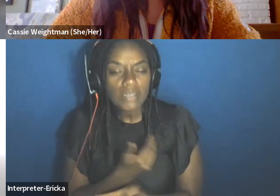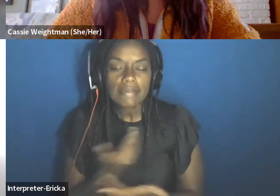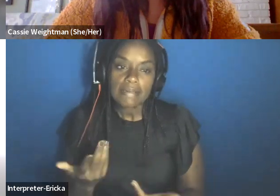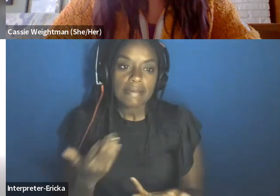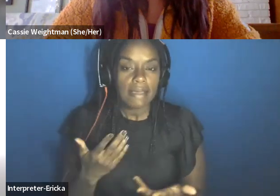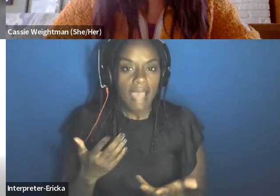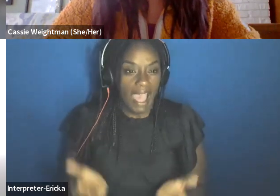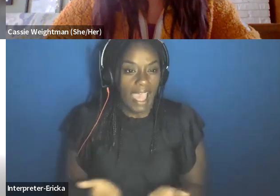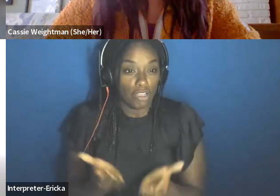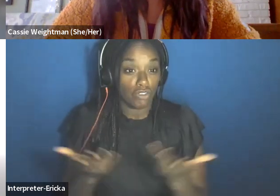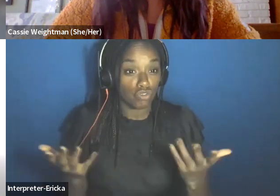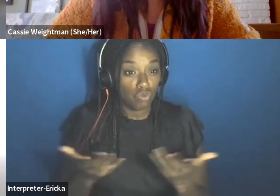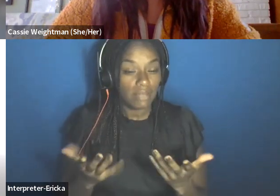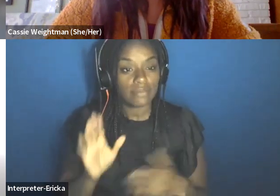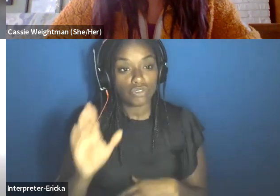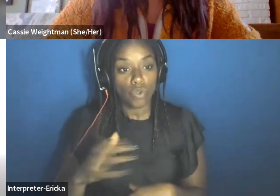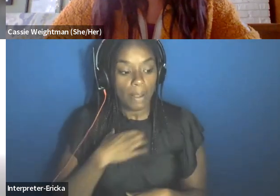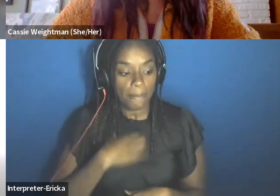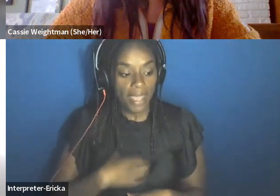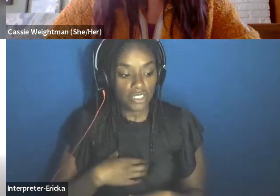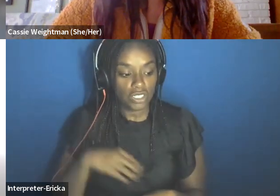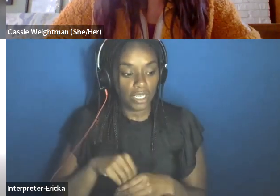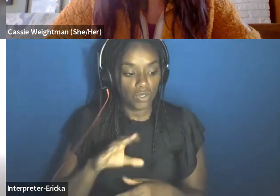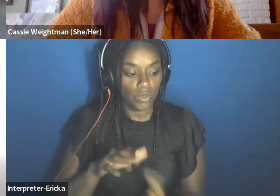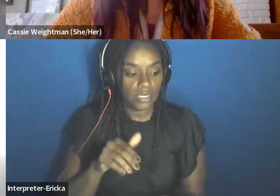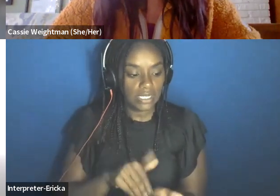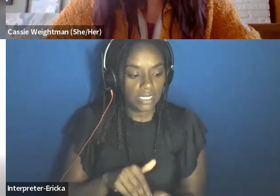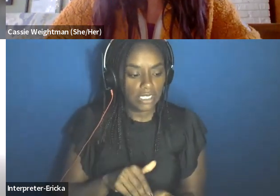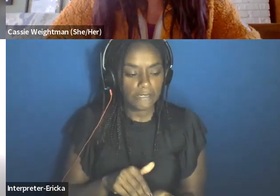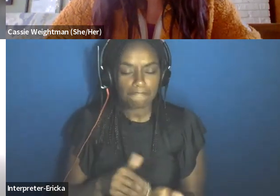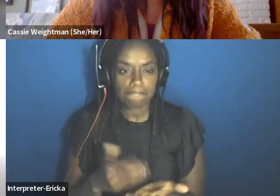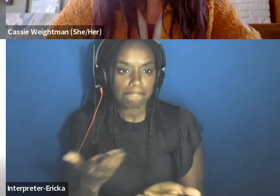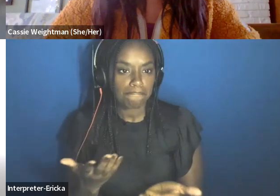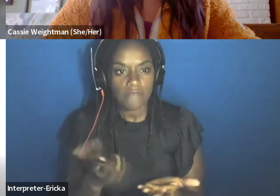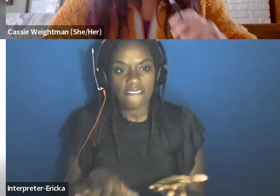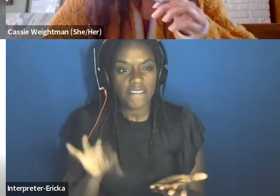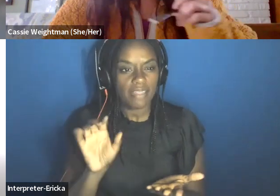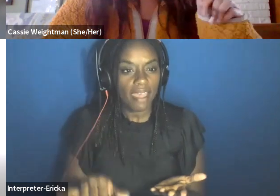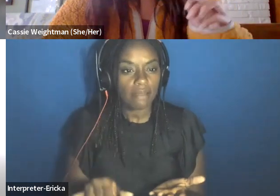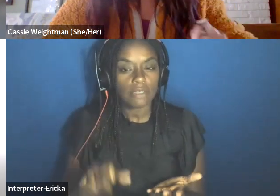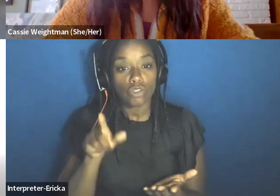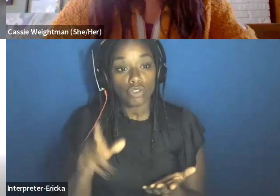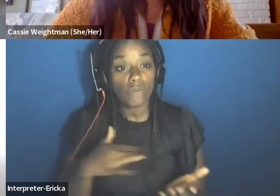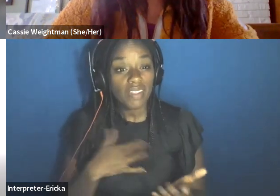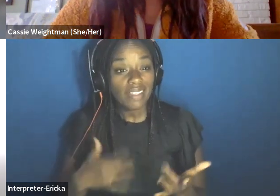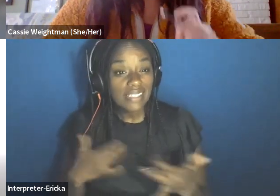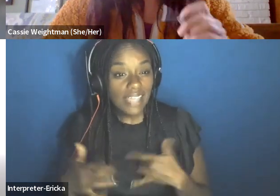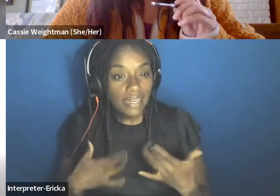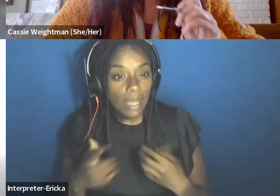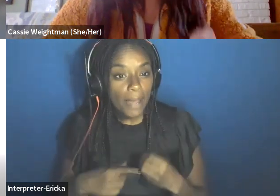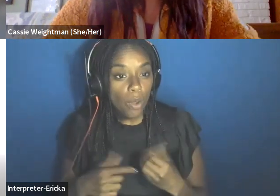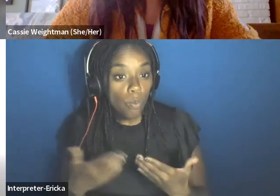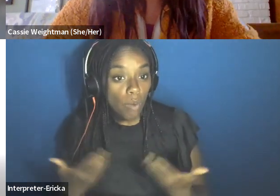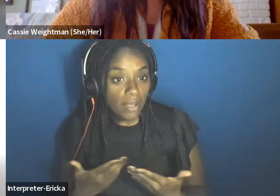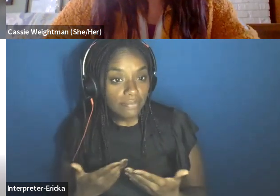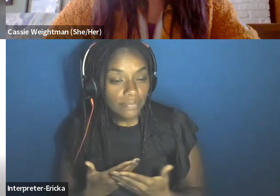point within your center. What makes you feel excited? Like, what is your drive? You're gonna have to do all those other jobs, but if you